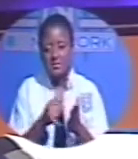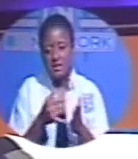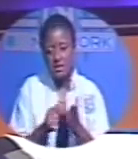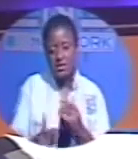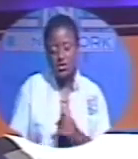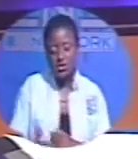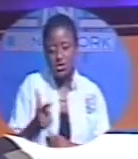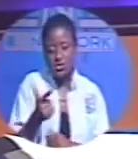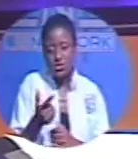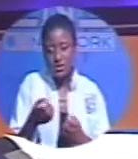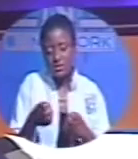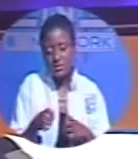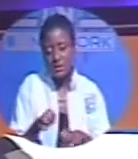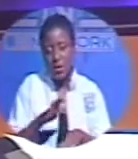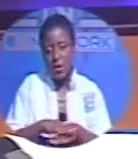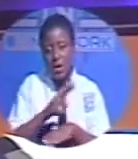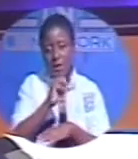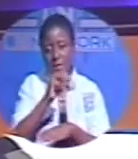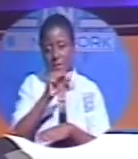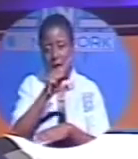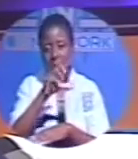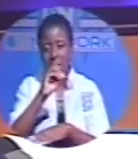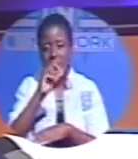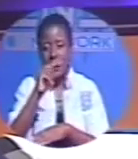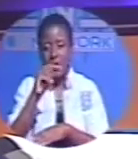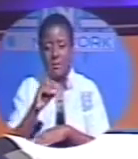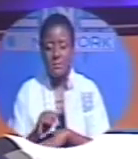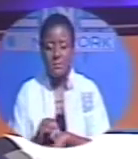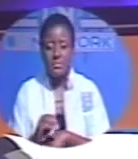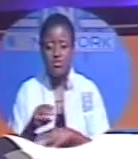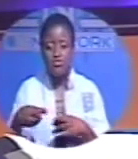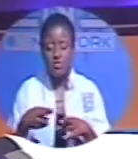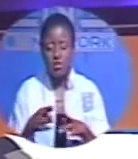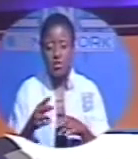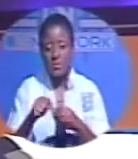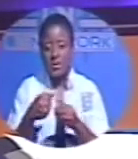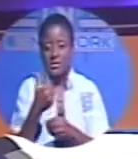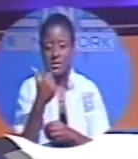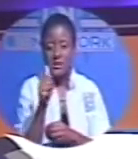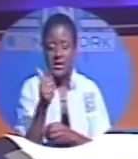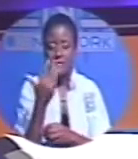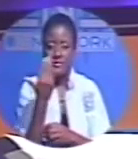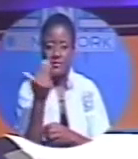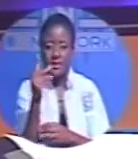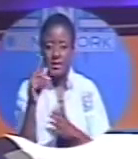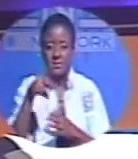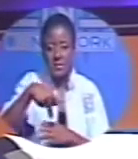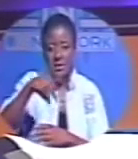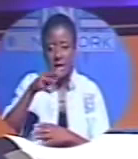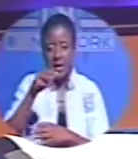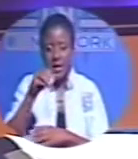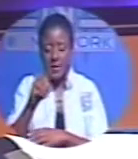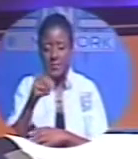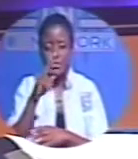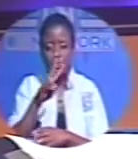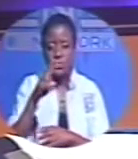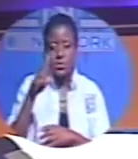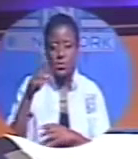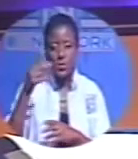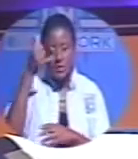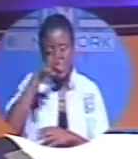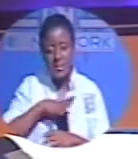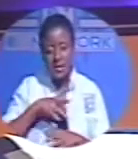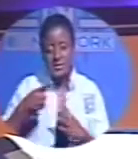shooting incident on Malcolm Road. Around 10:15 p.m., two men got into an altercation at Malcolm Road and Winders